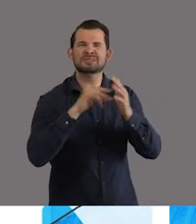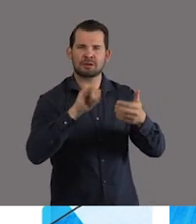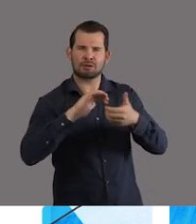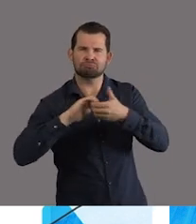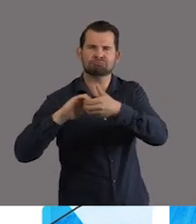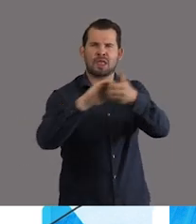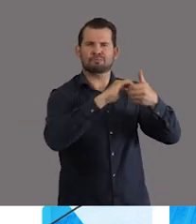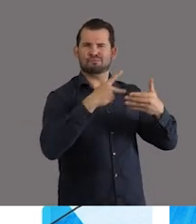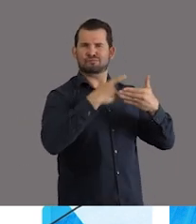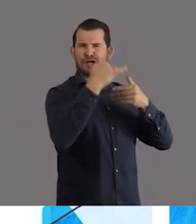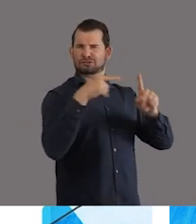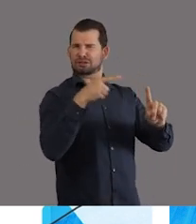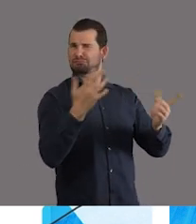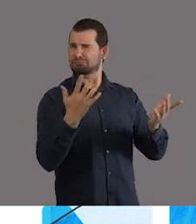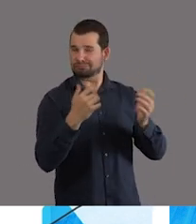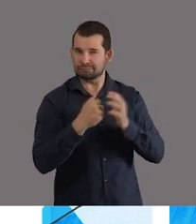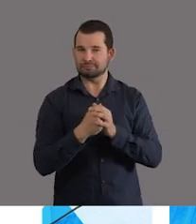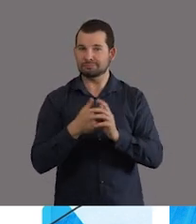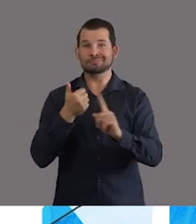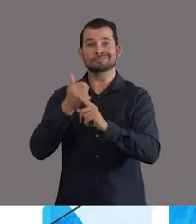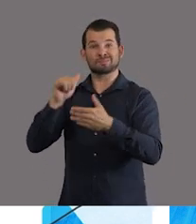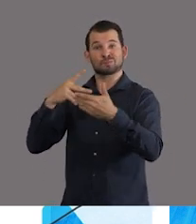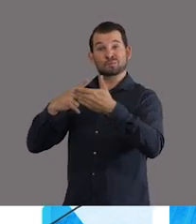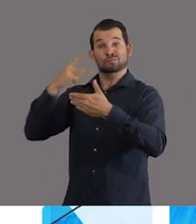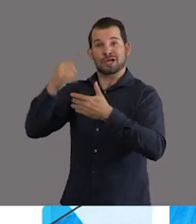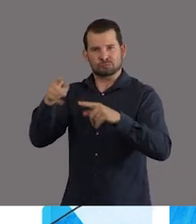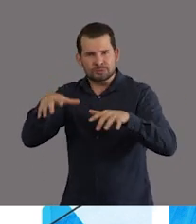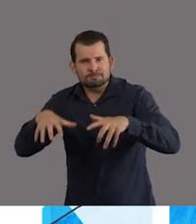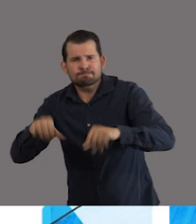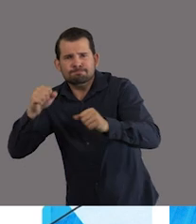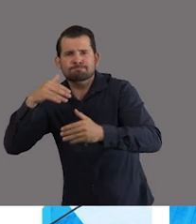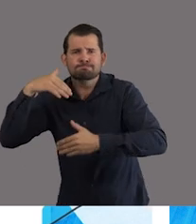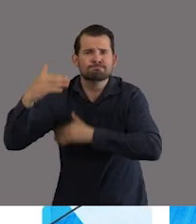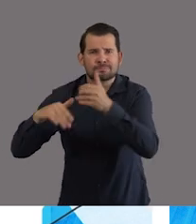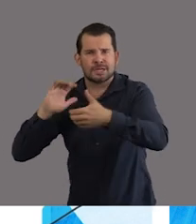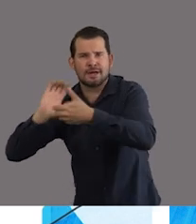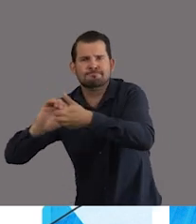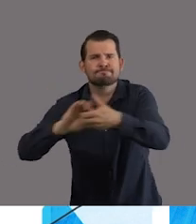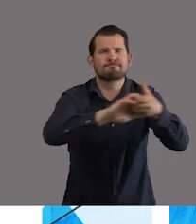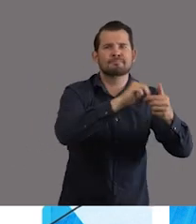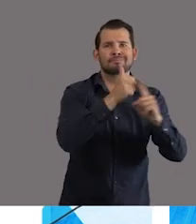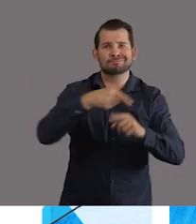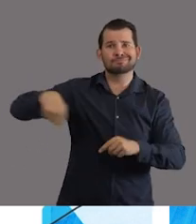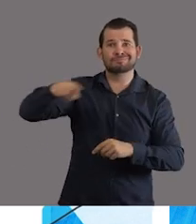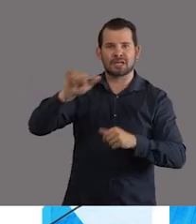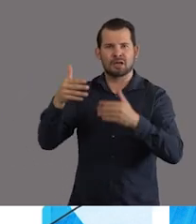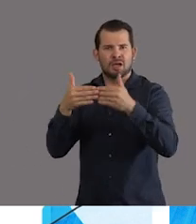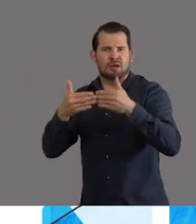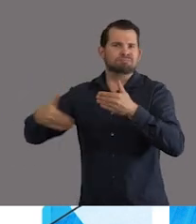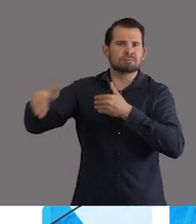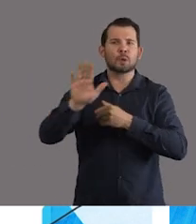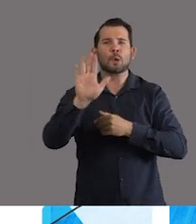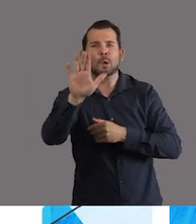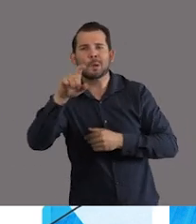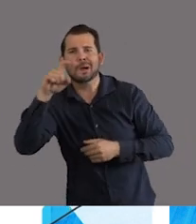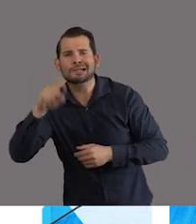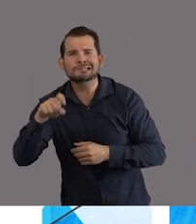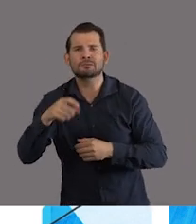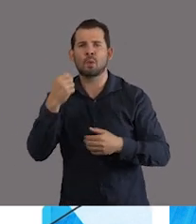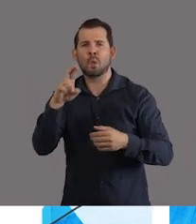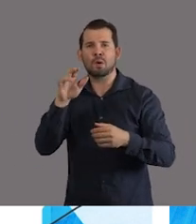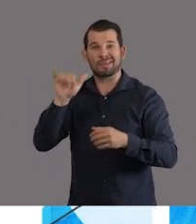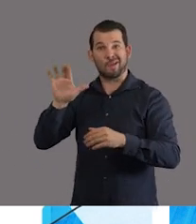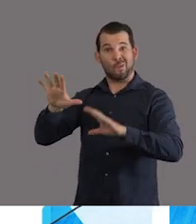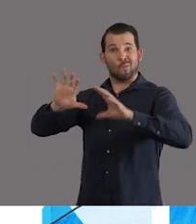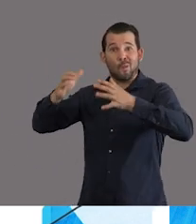project? It's a project that you're undertaking in collaboration with partners that goes beyond your own needs or those of your group